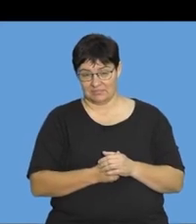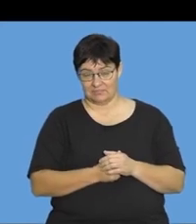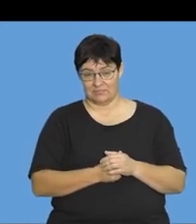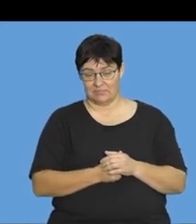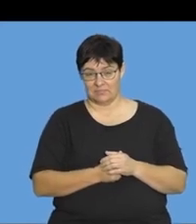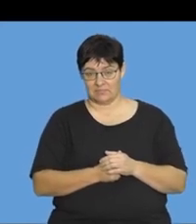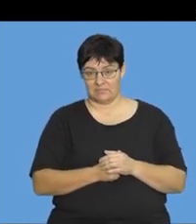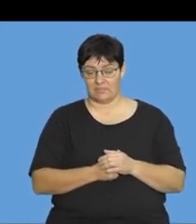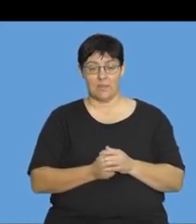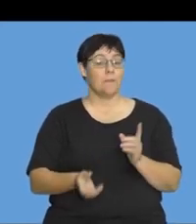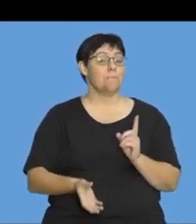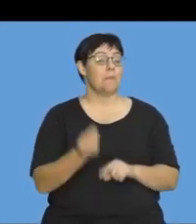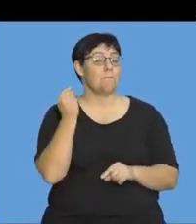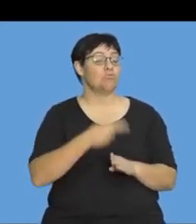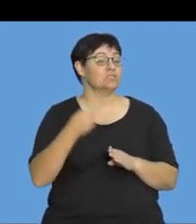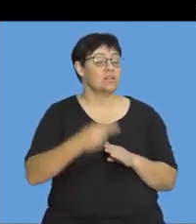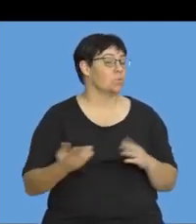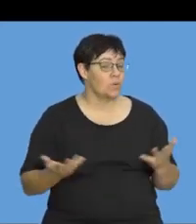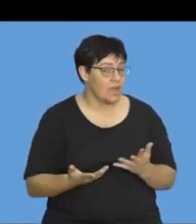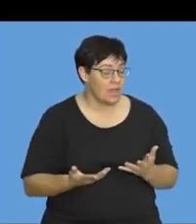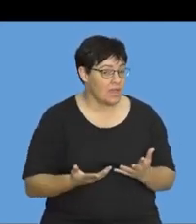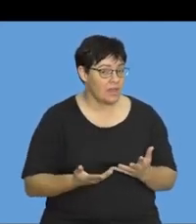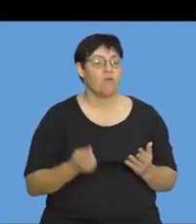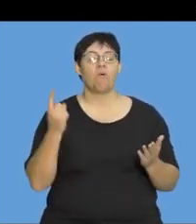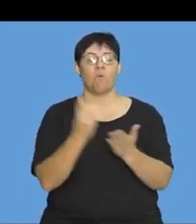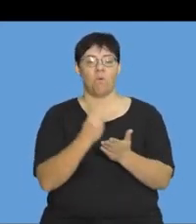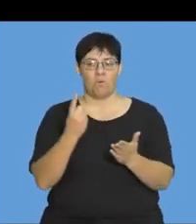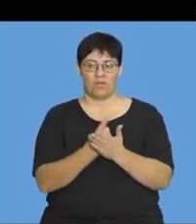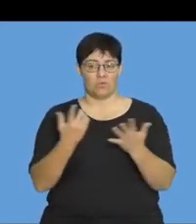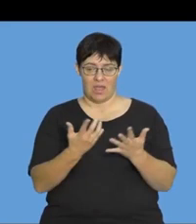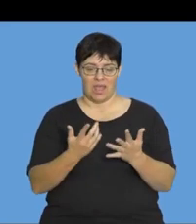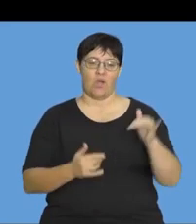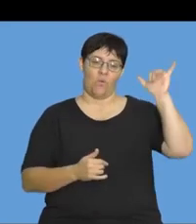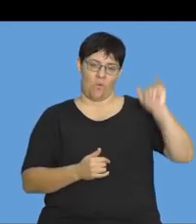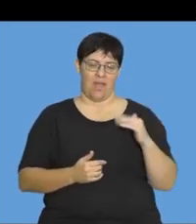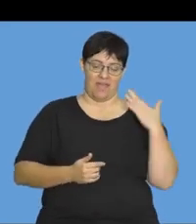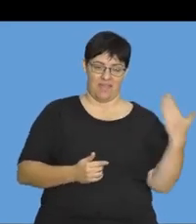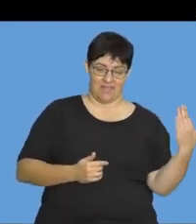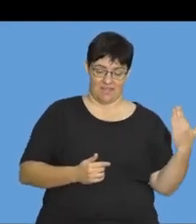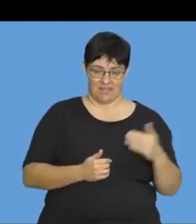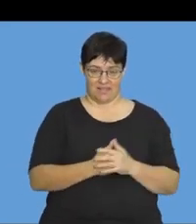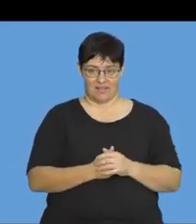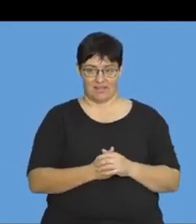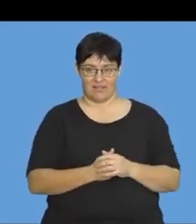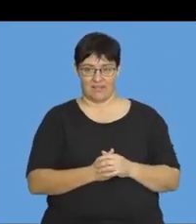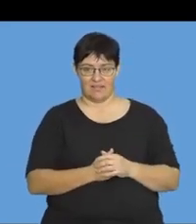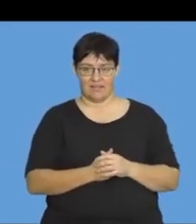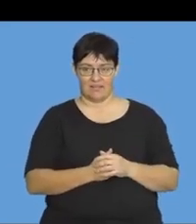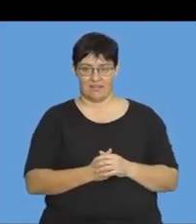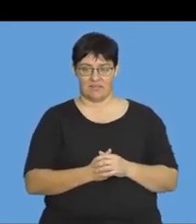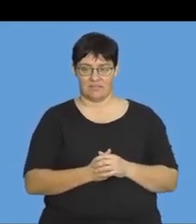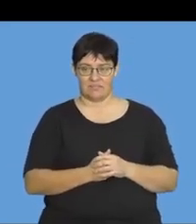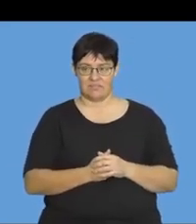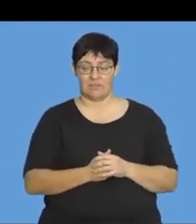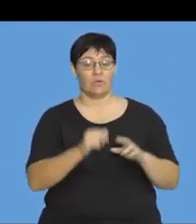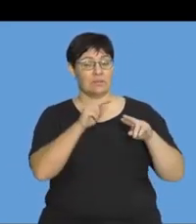And where do we put the results? Always on the y-axis. Okay, so what is the dependent